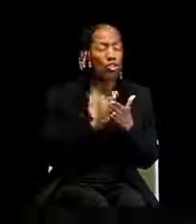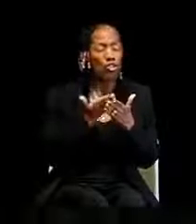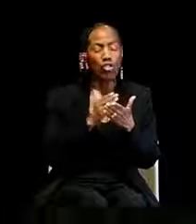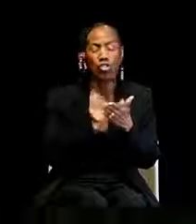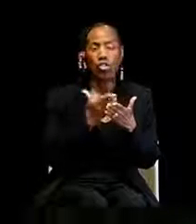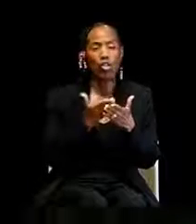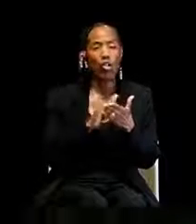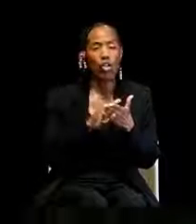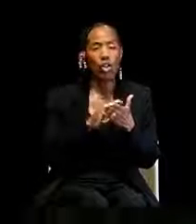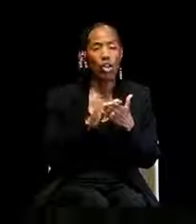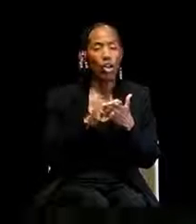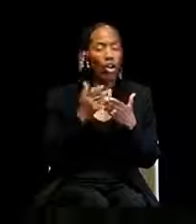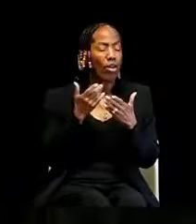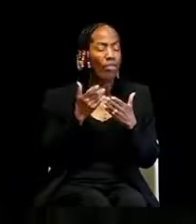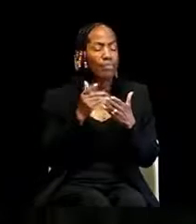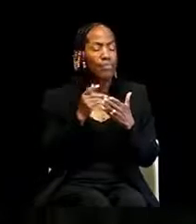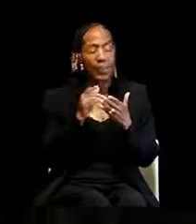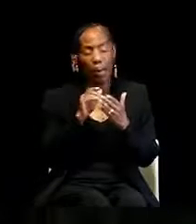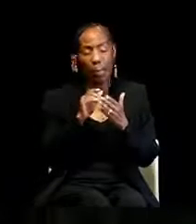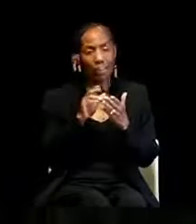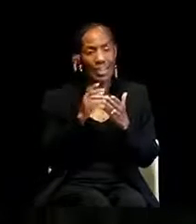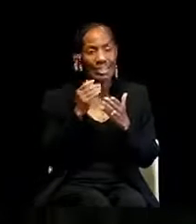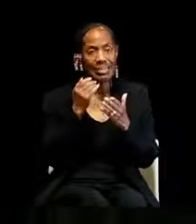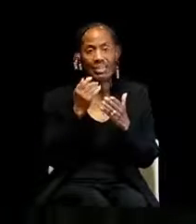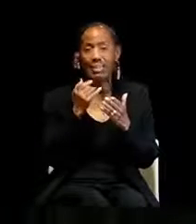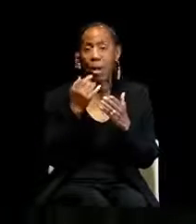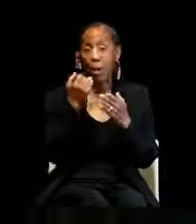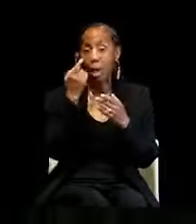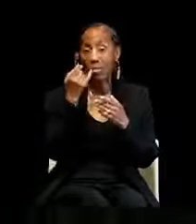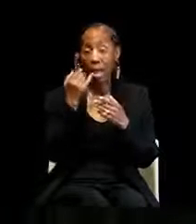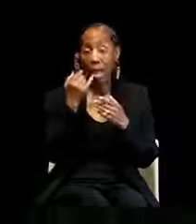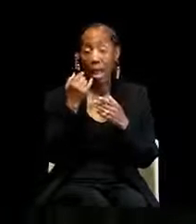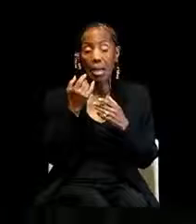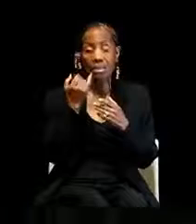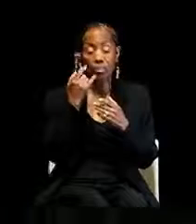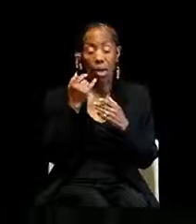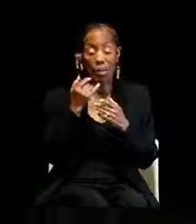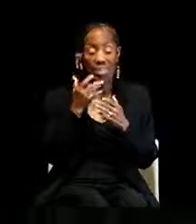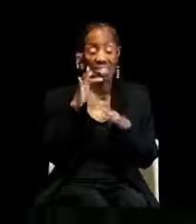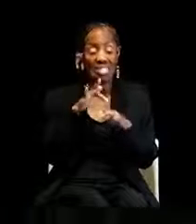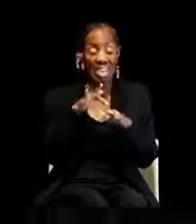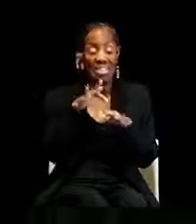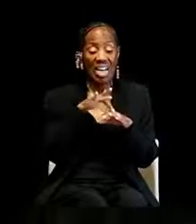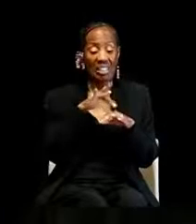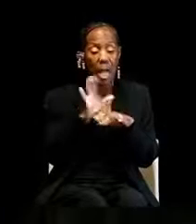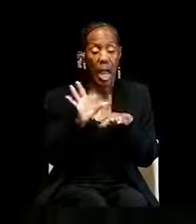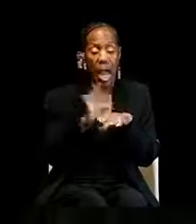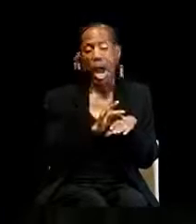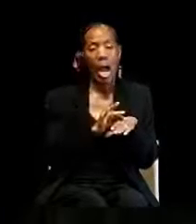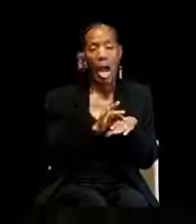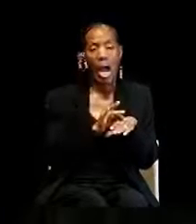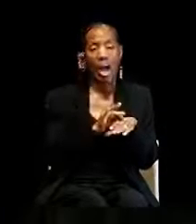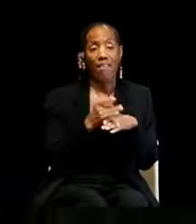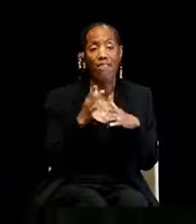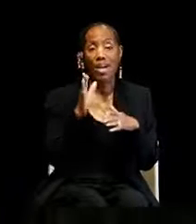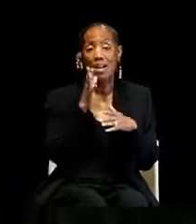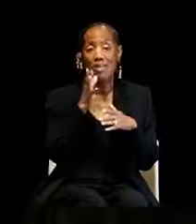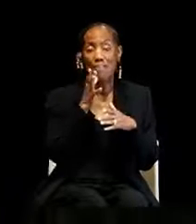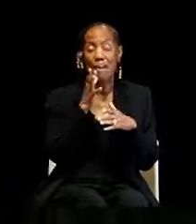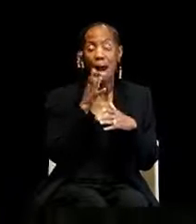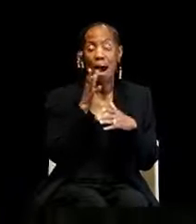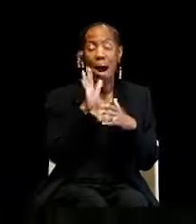is if it touches anything, it's not coming out of it. It's going to stain it. And so after my mother cooked,